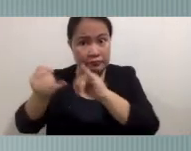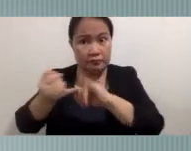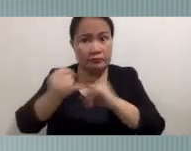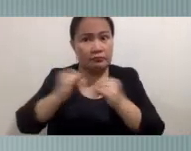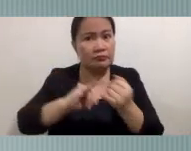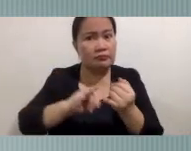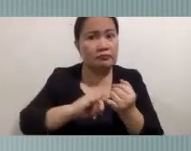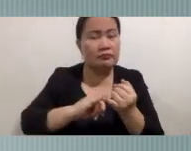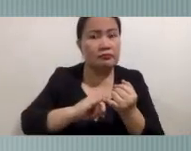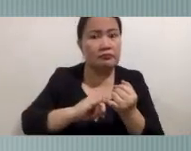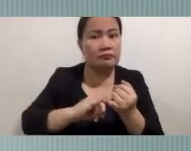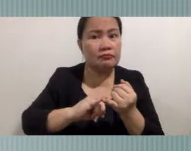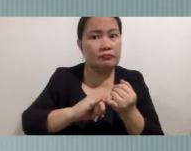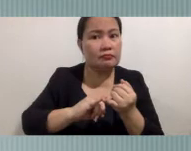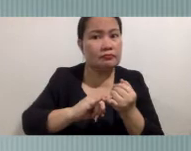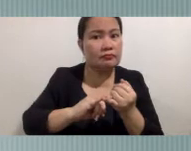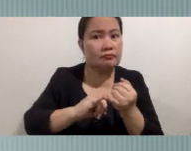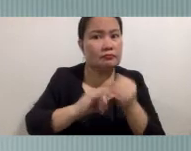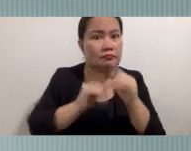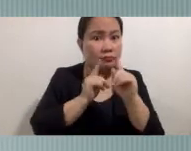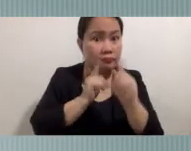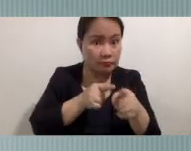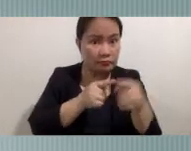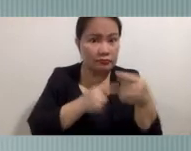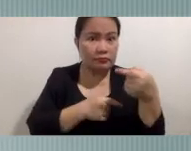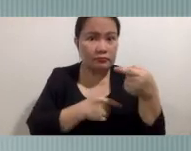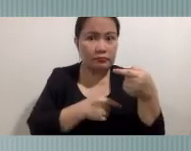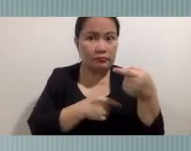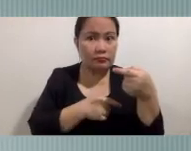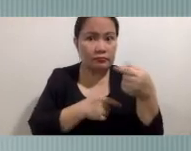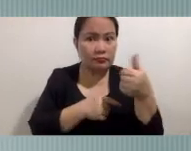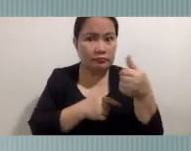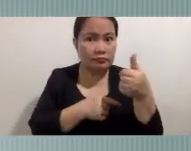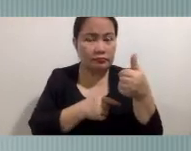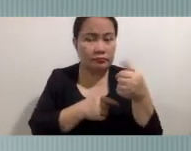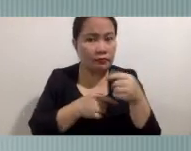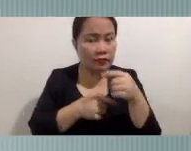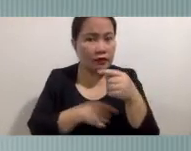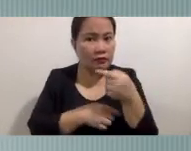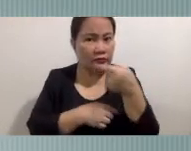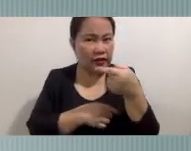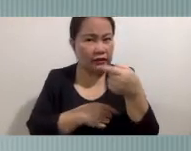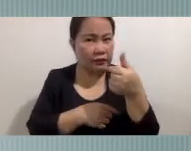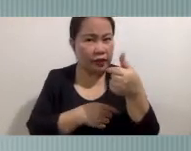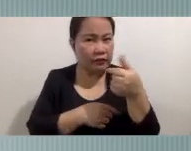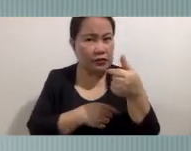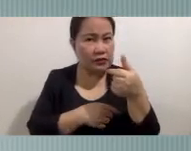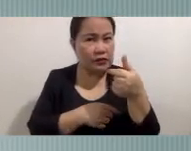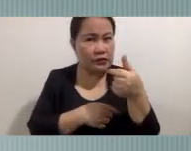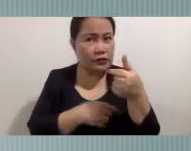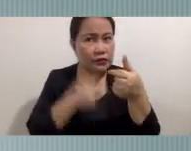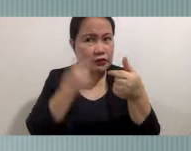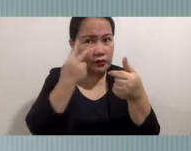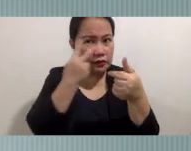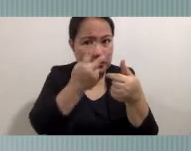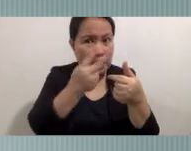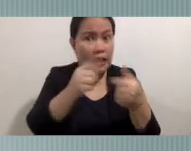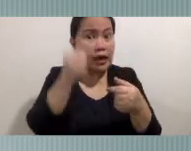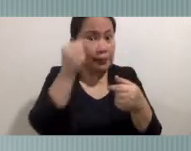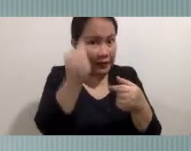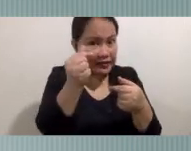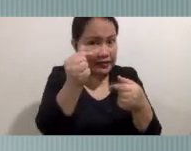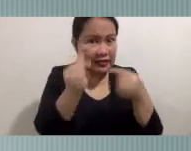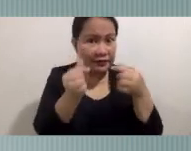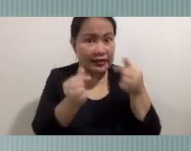of integers whose product is C. Okay? So, ano nga ulit ang mga signs? Since negative to,